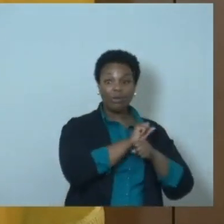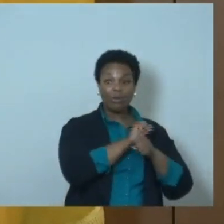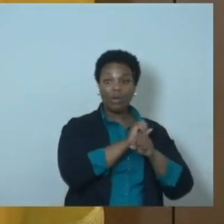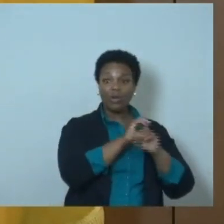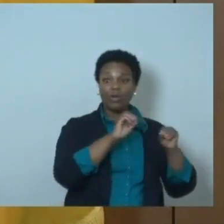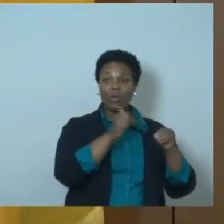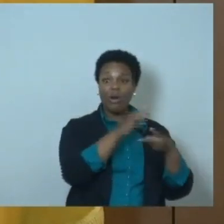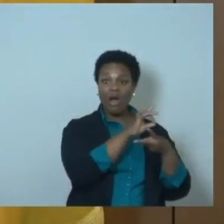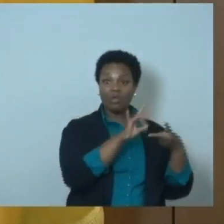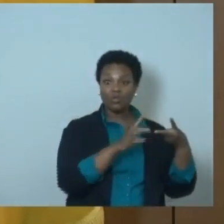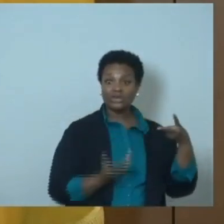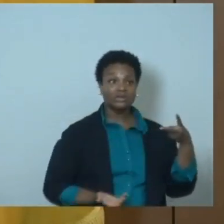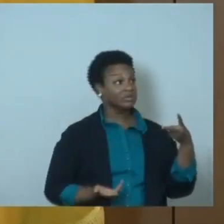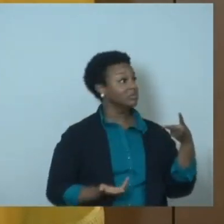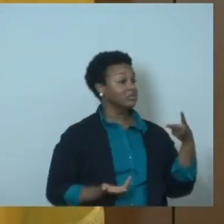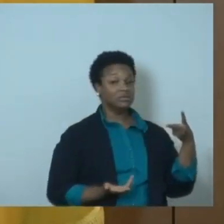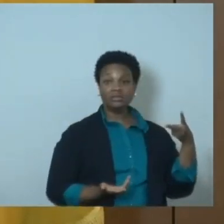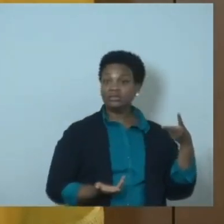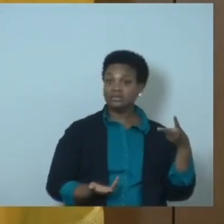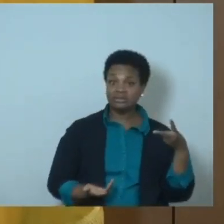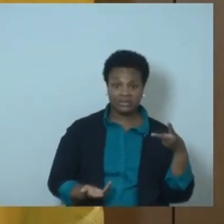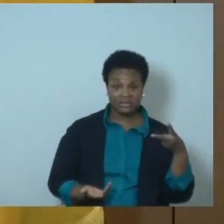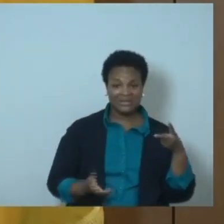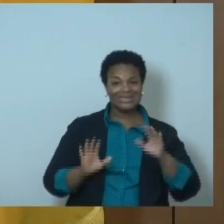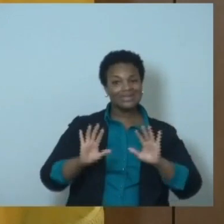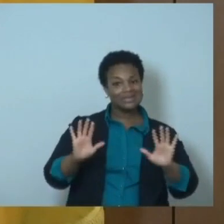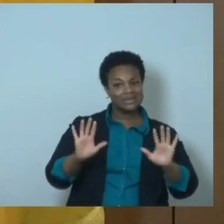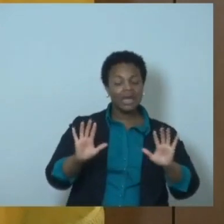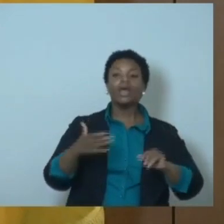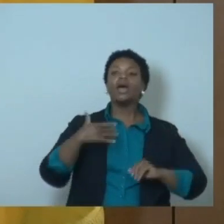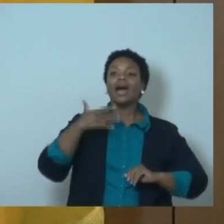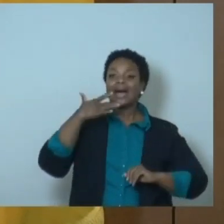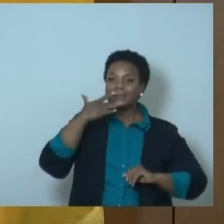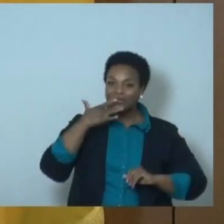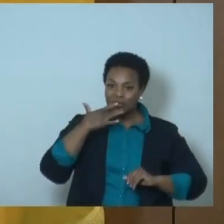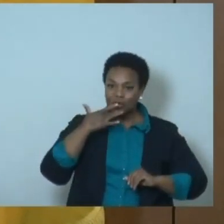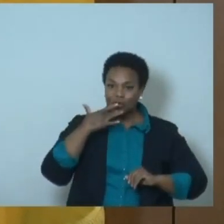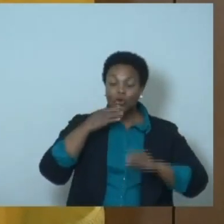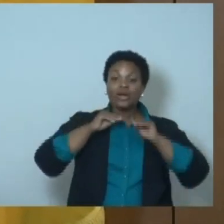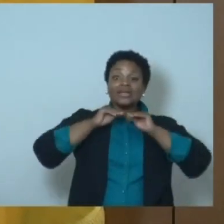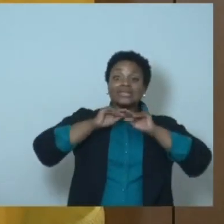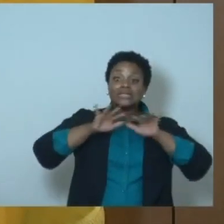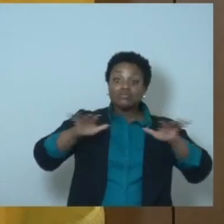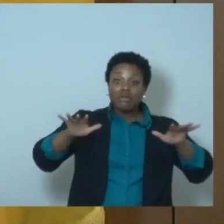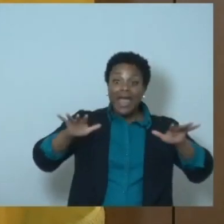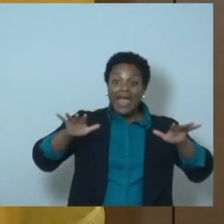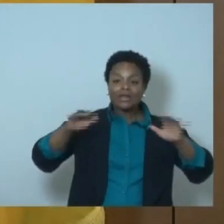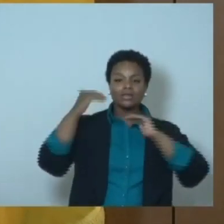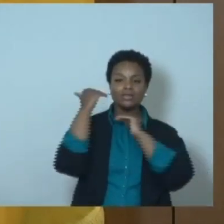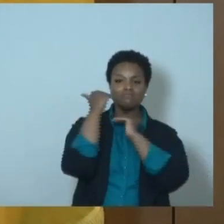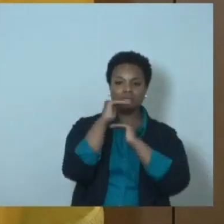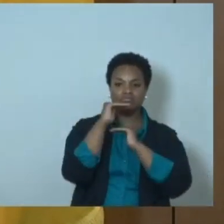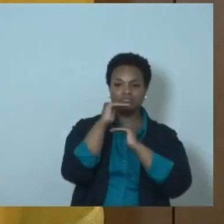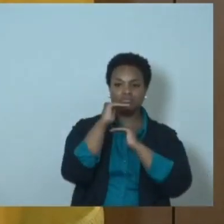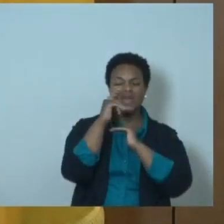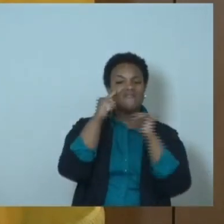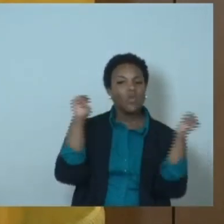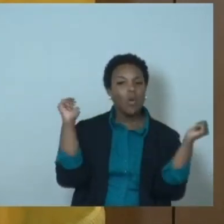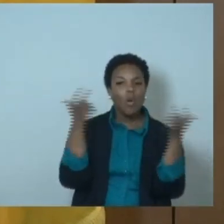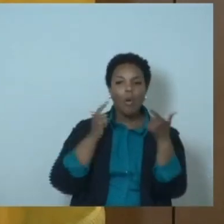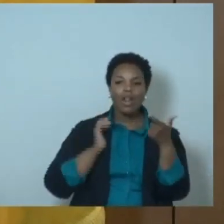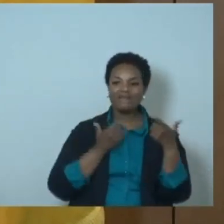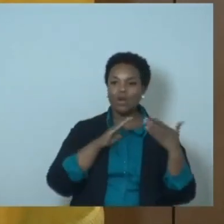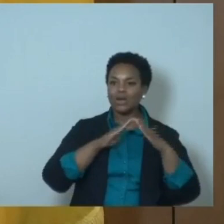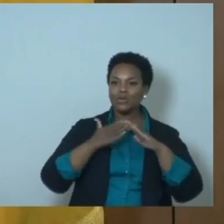come in. So we want to lower transmission rates in every single community. And